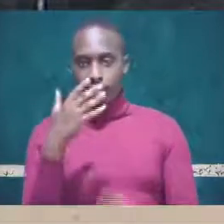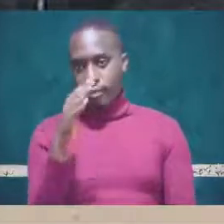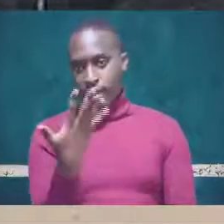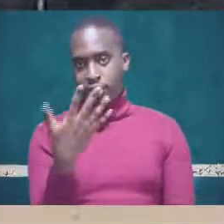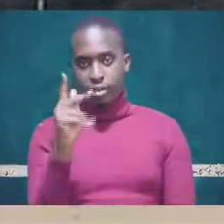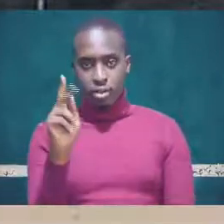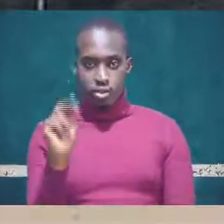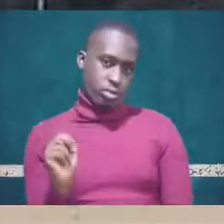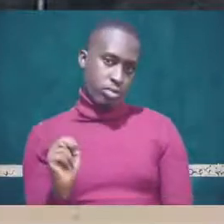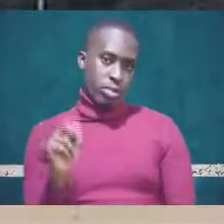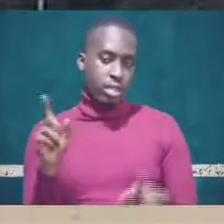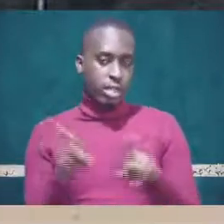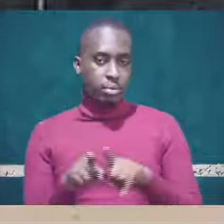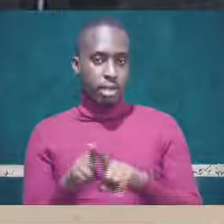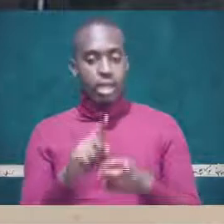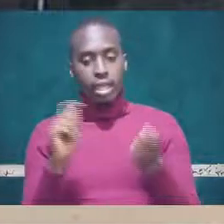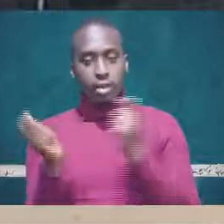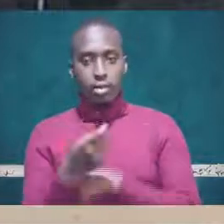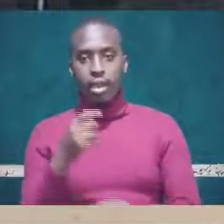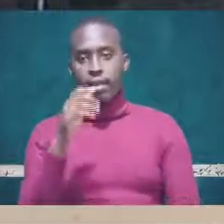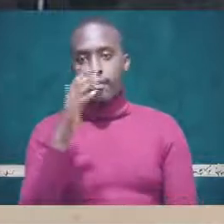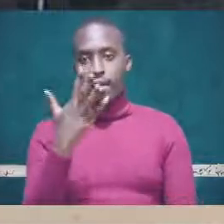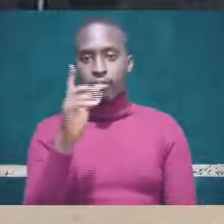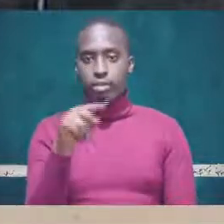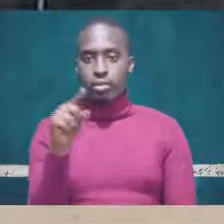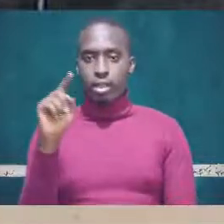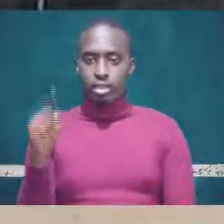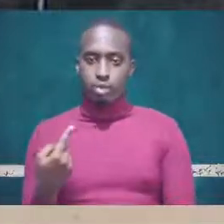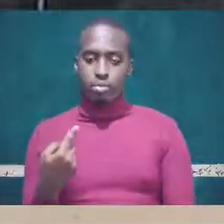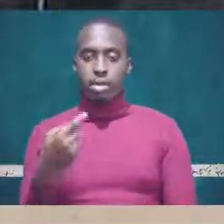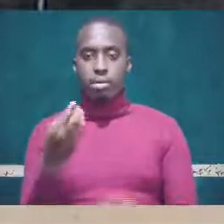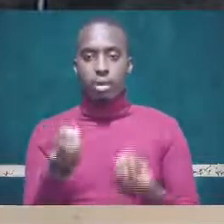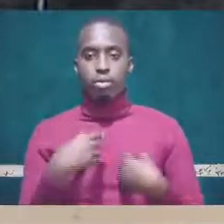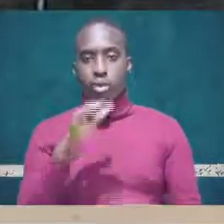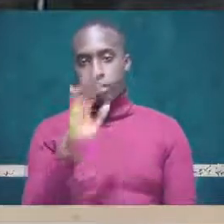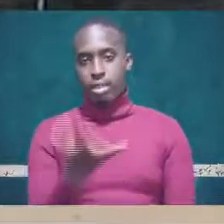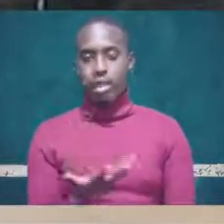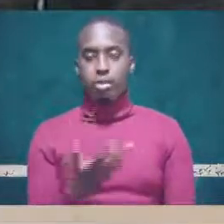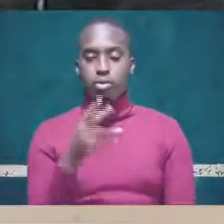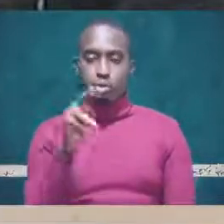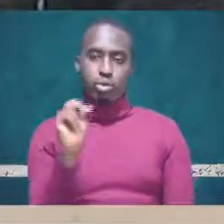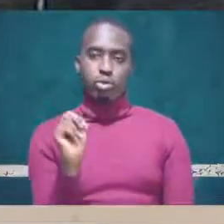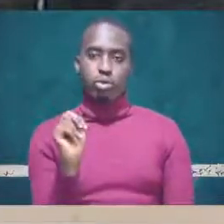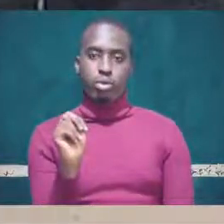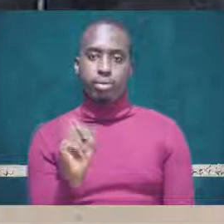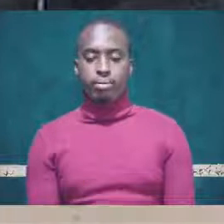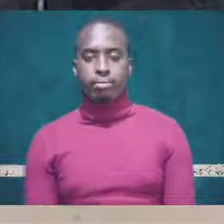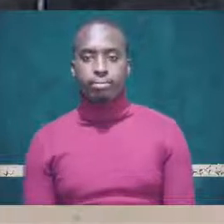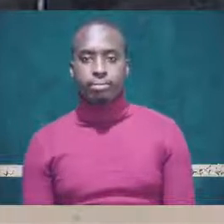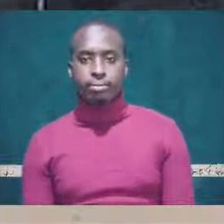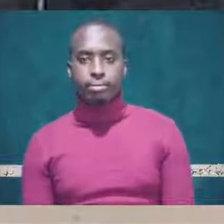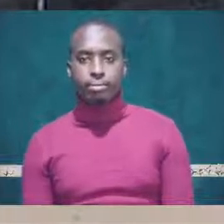kilonewtons. And this is going to be 5 times 1,000, which is going to be 5,000